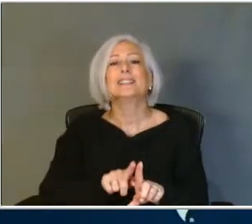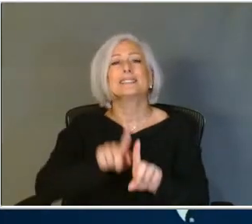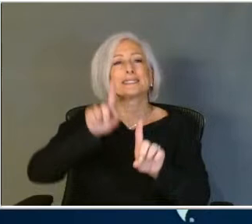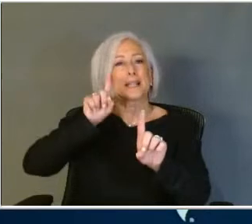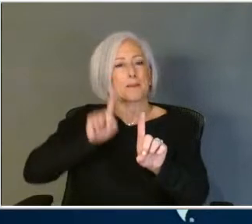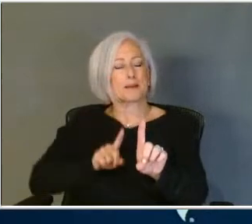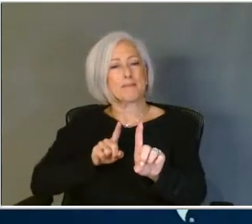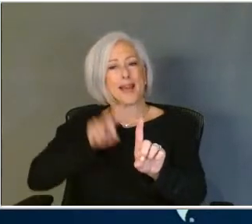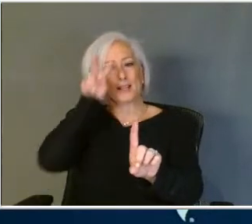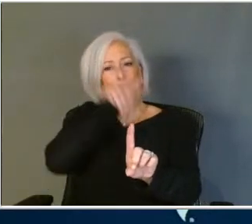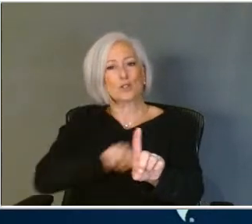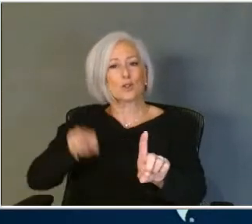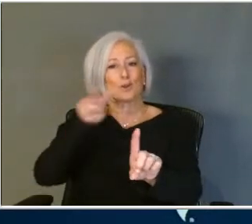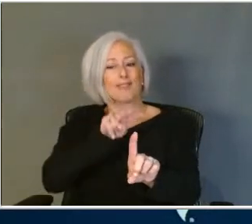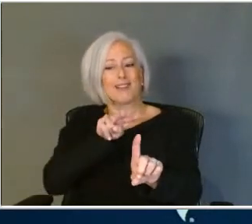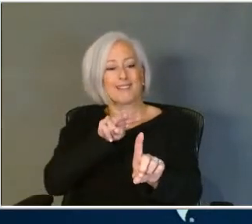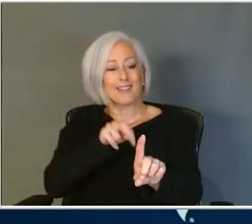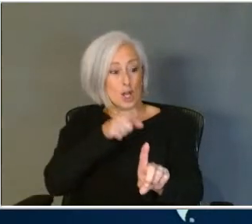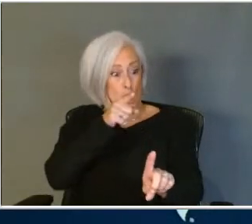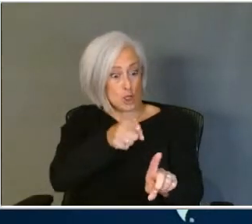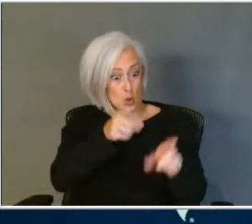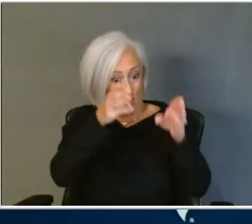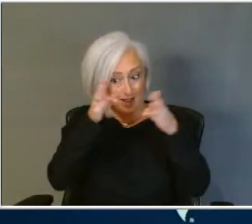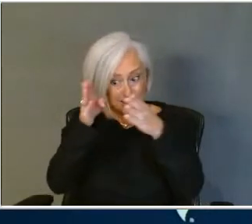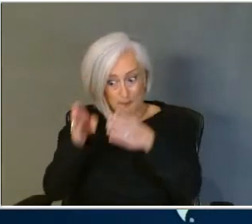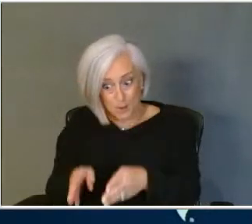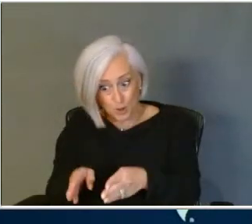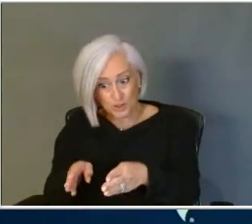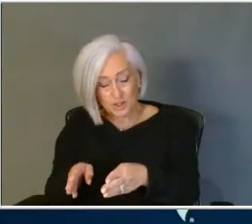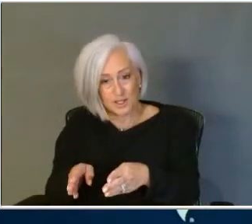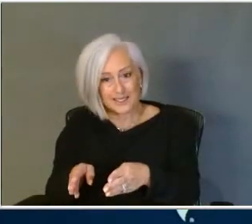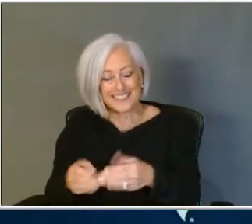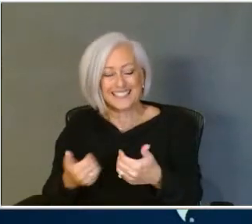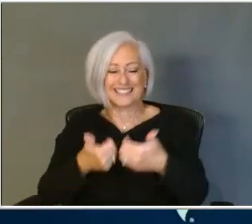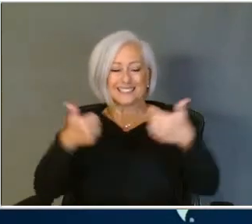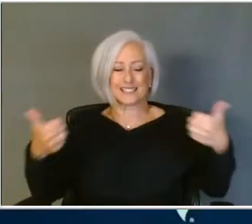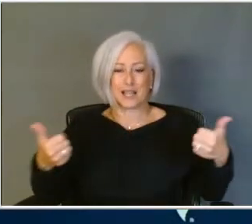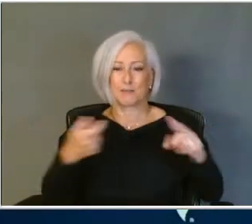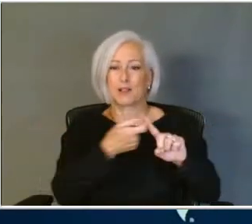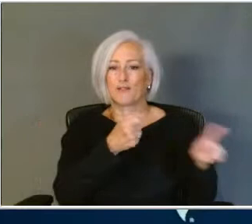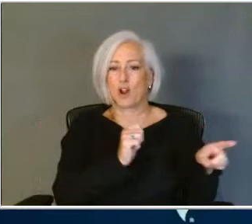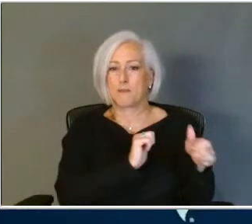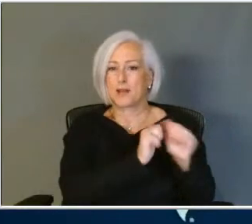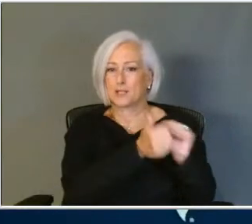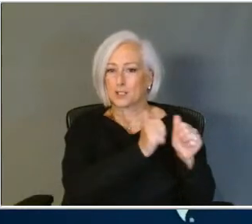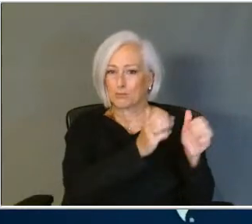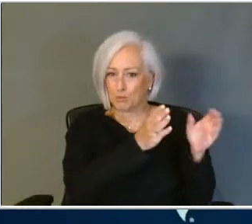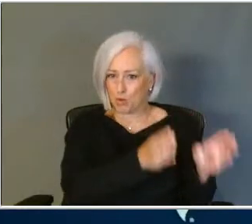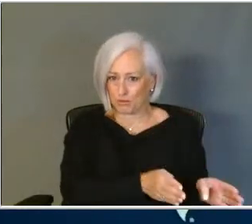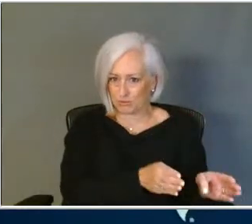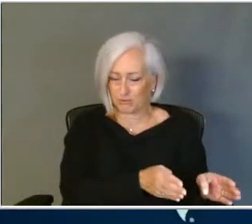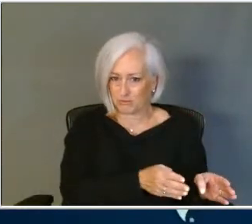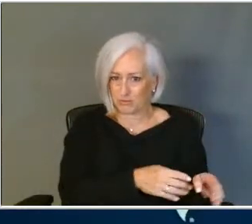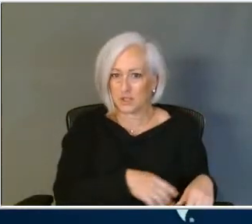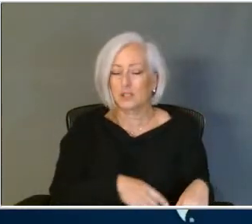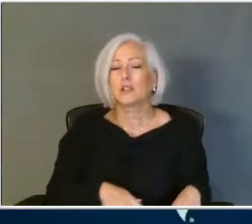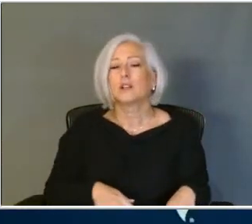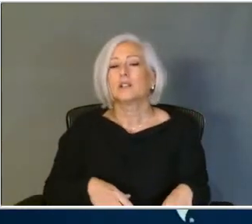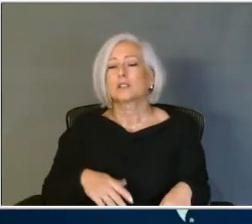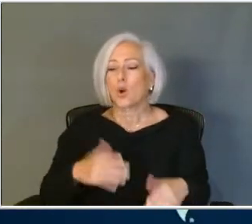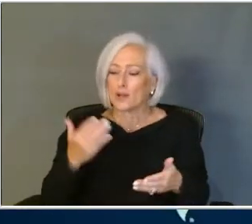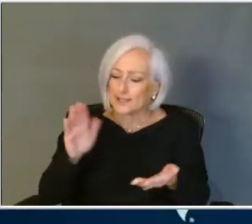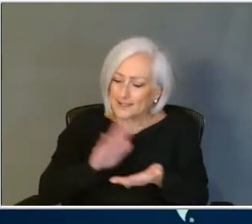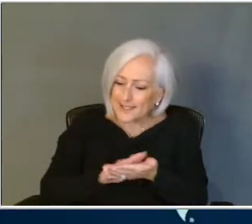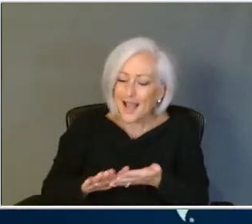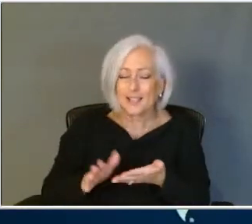sport. Sport is what you do, not who you are. And so I think it's important to have the conversation early, as soon as you can, about identifying